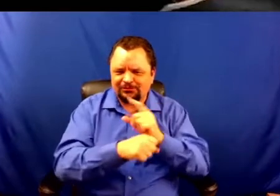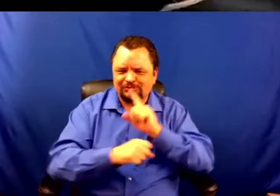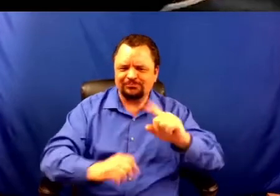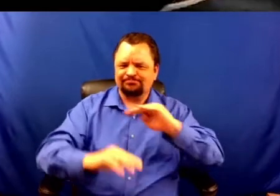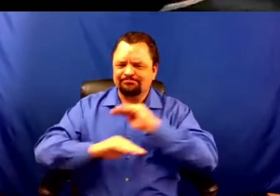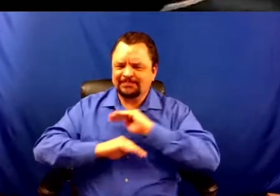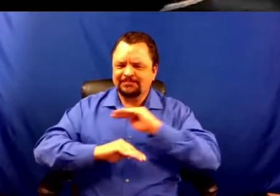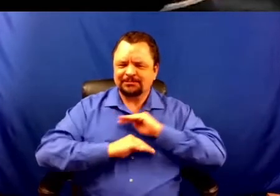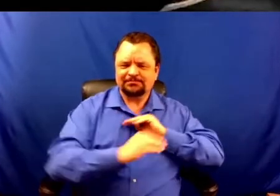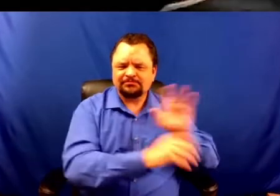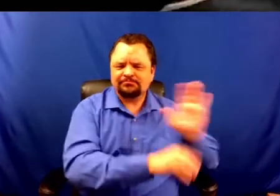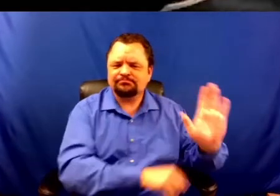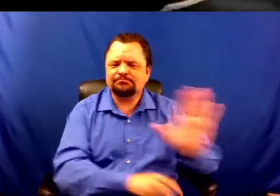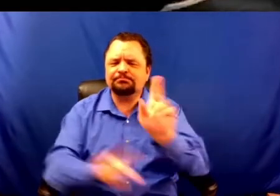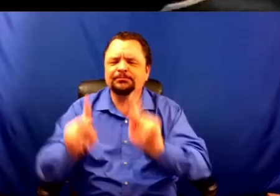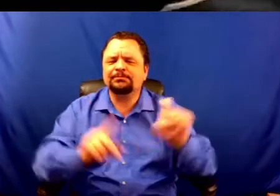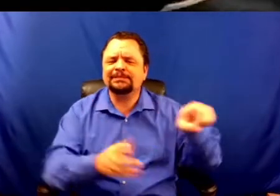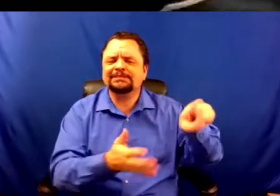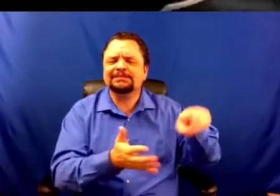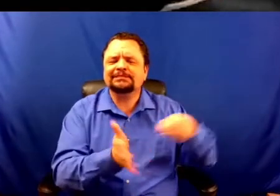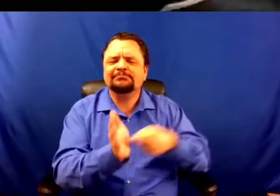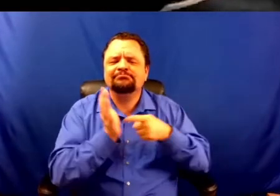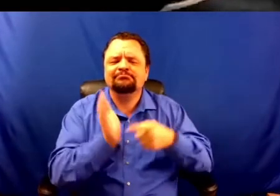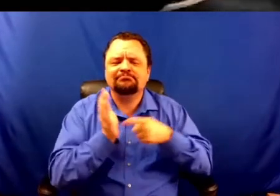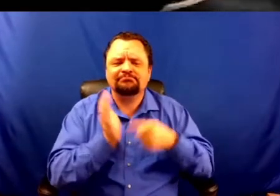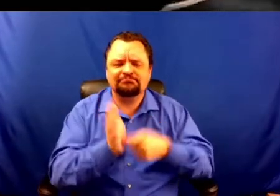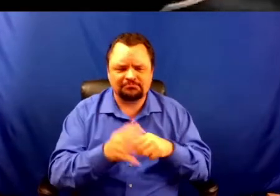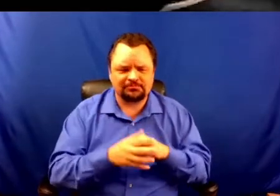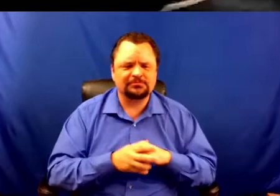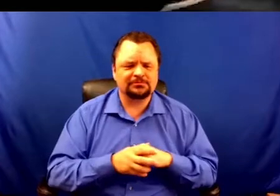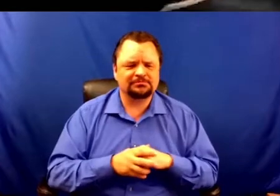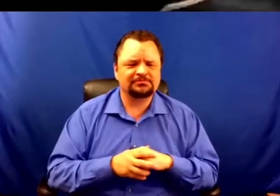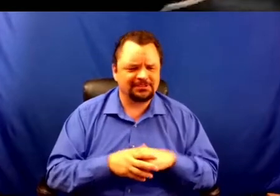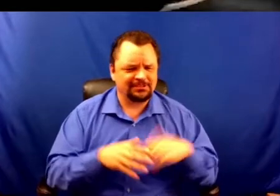But you guys dropped the ball on this one. With all due